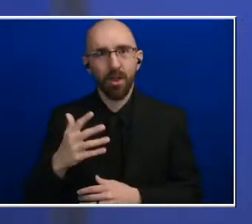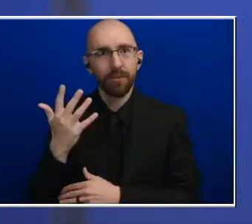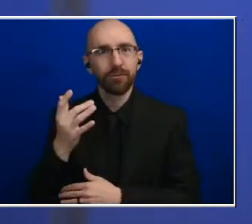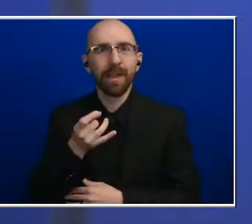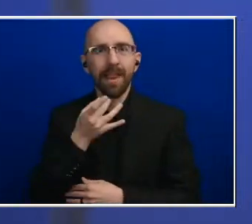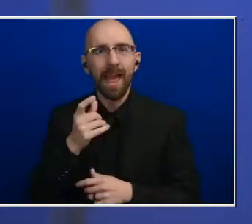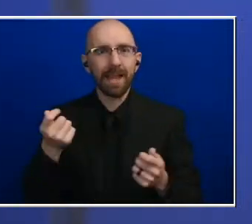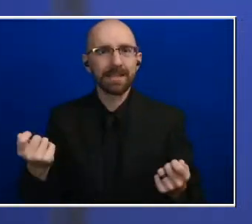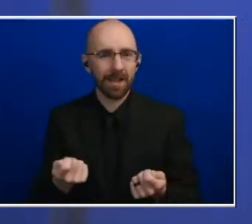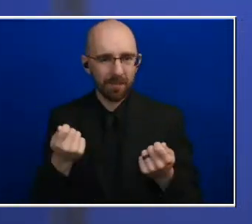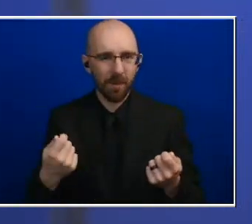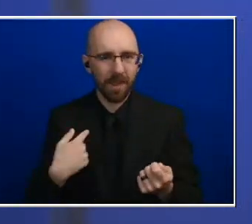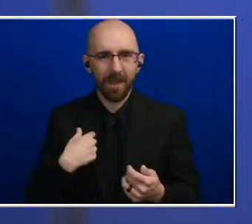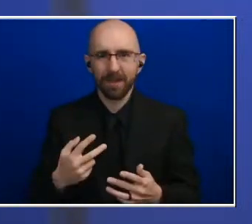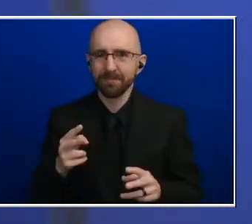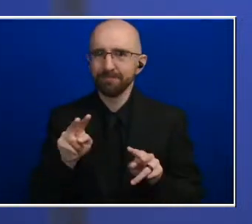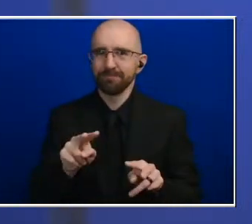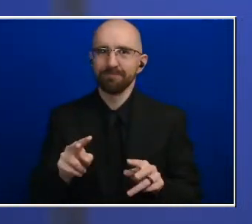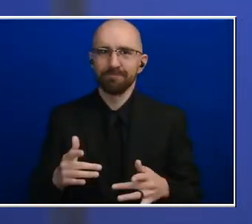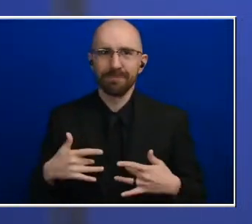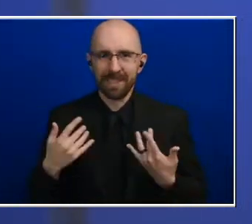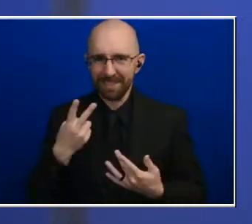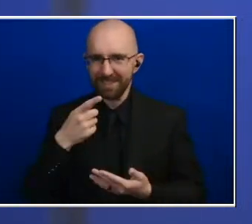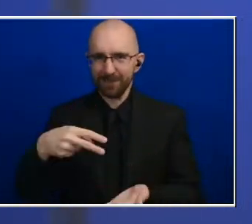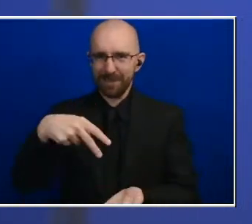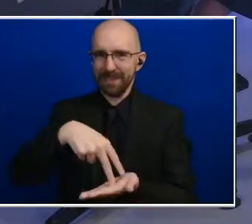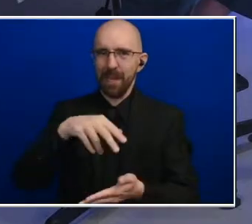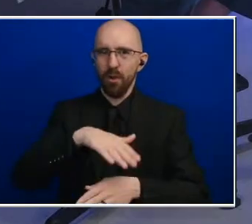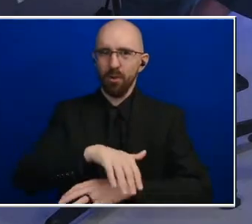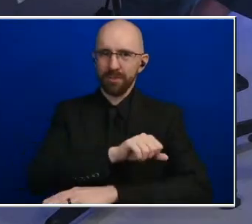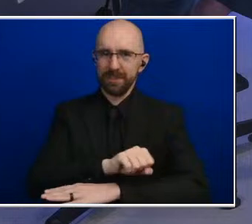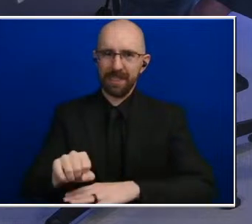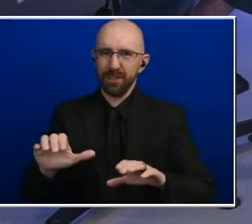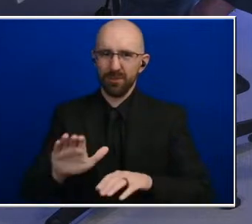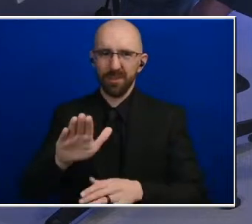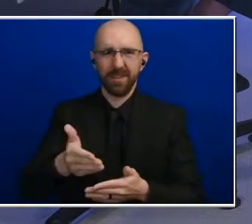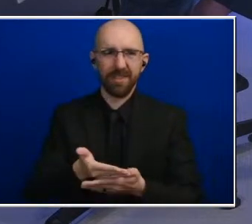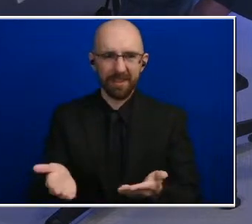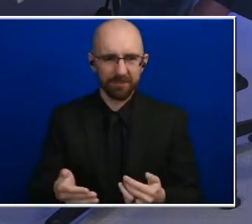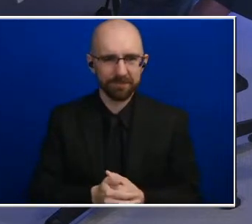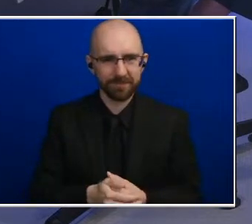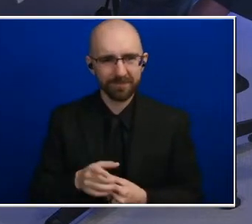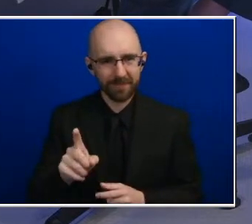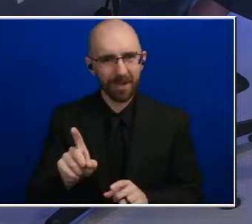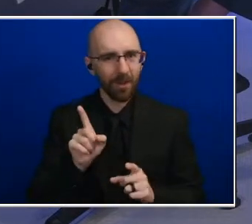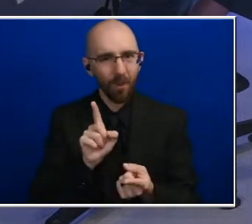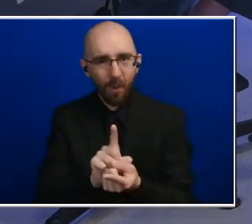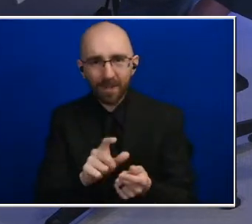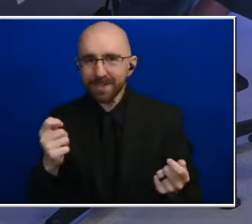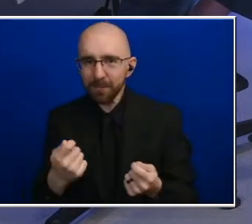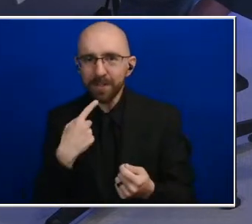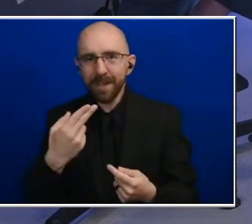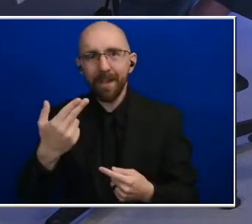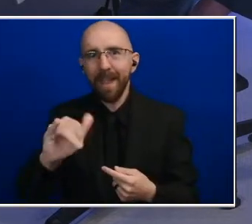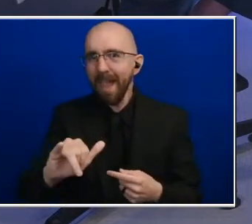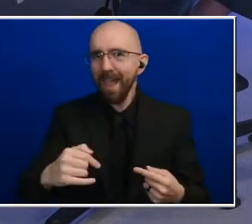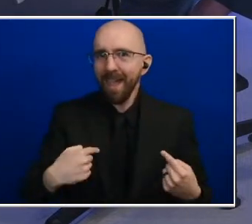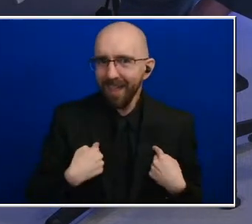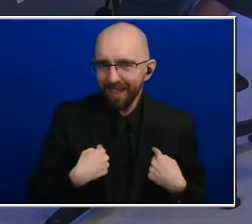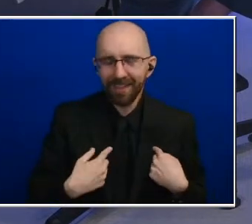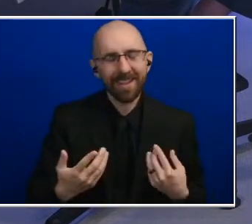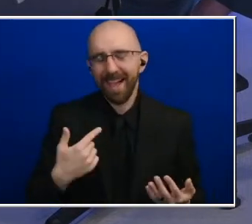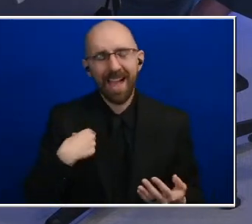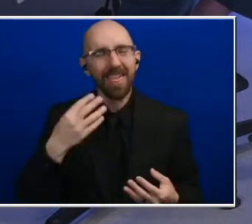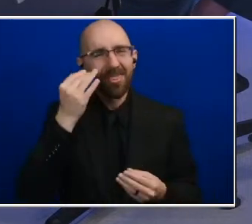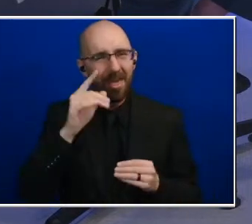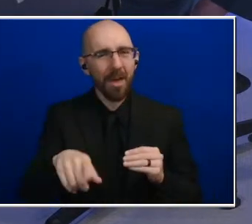just excited to kind of see him standing up on stage doing what he does. Did you go up to him at the ceremony and say, "Hey"? I didn't. I thought about going up to you and